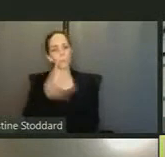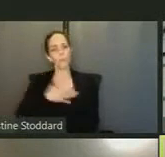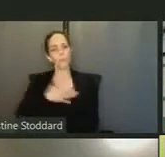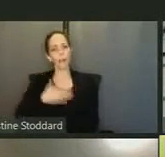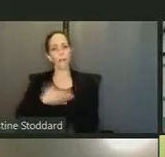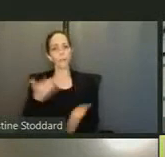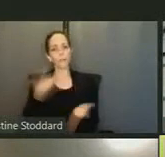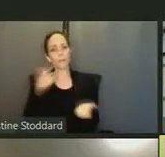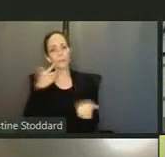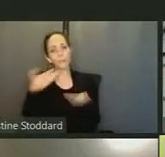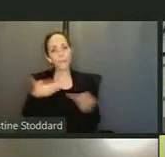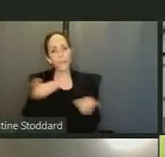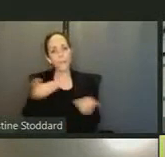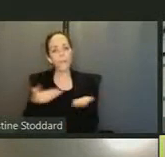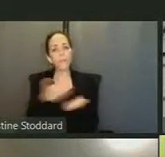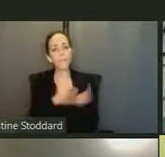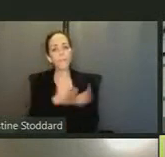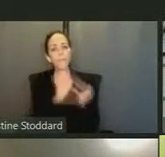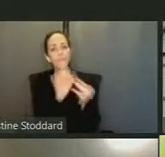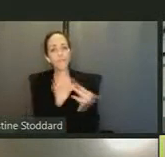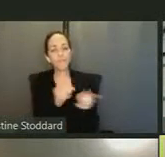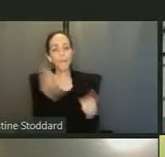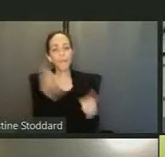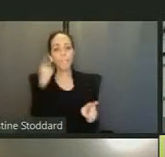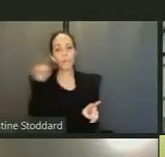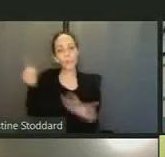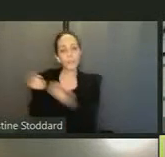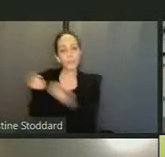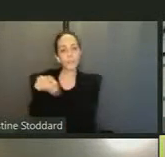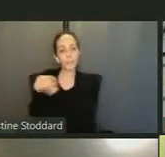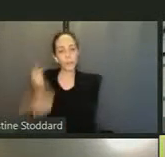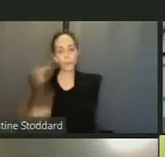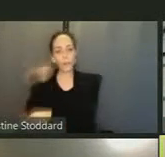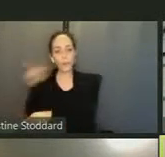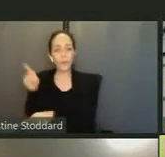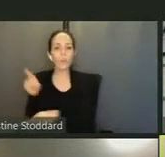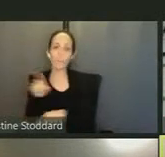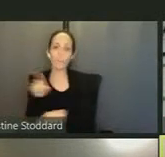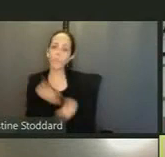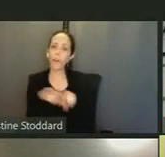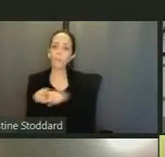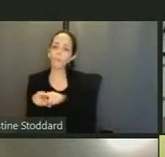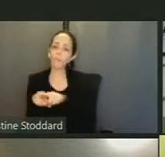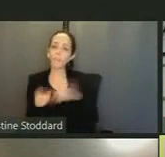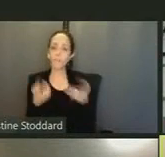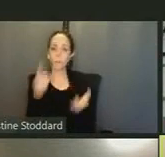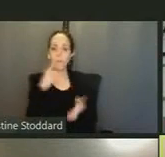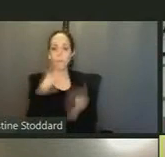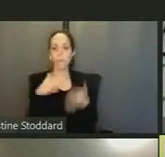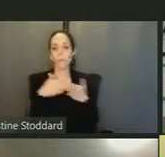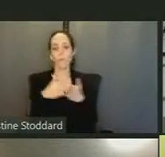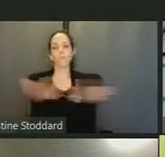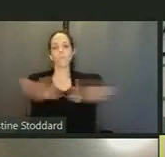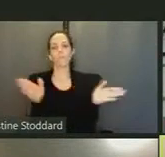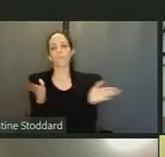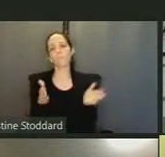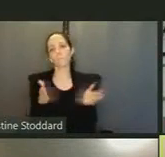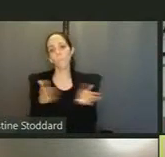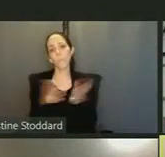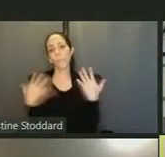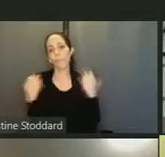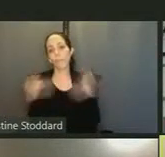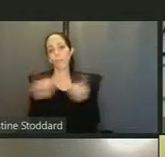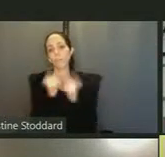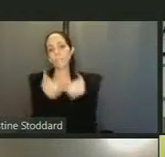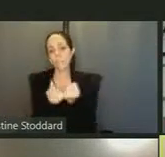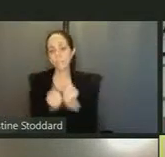welcoming remarks tonight on her behalf and on the behalf of all of the employees and the public health team at Multnomah County. It's